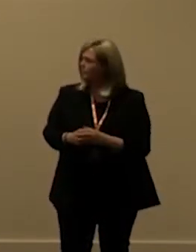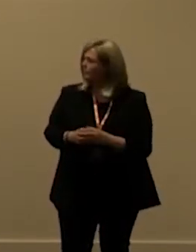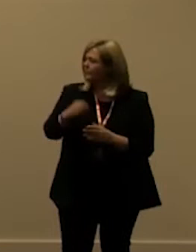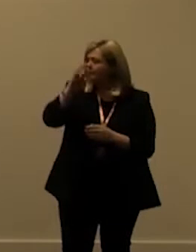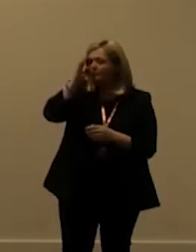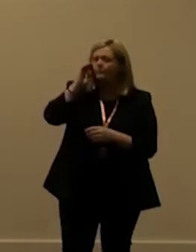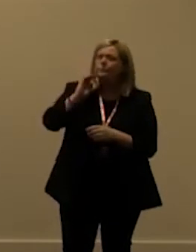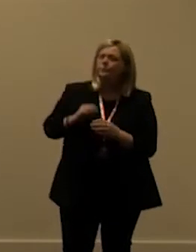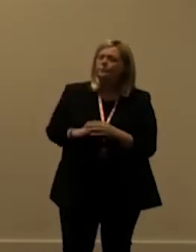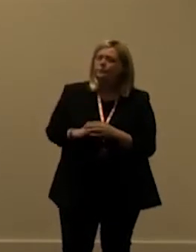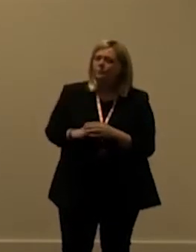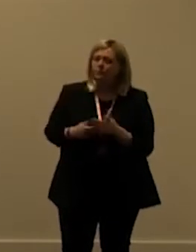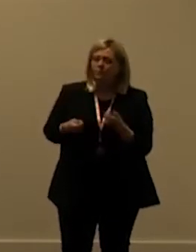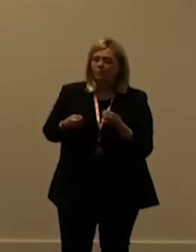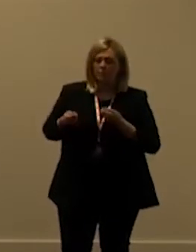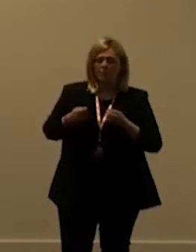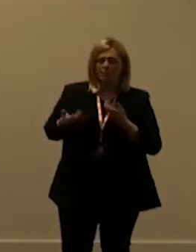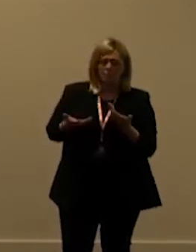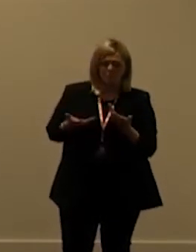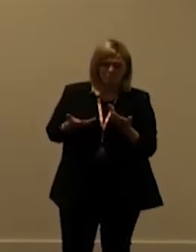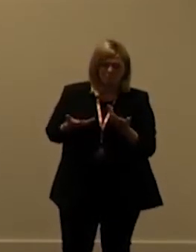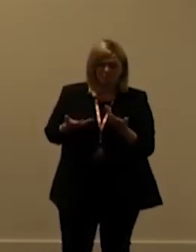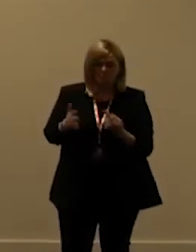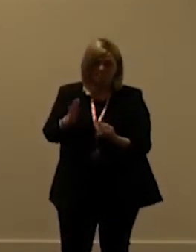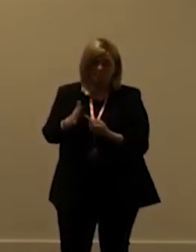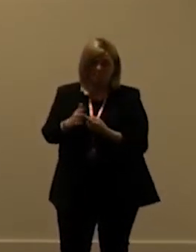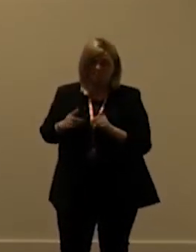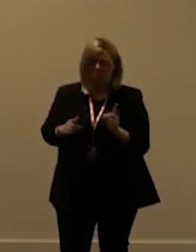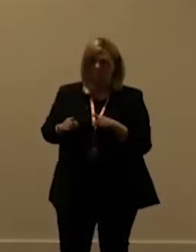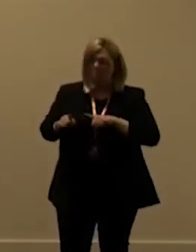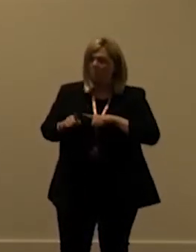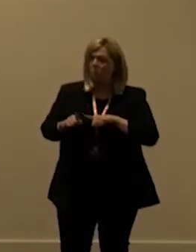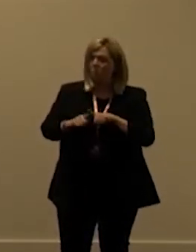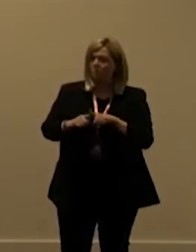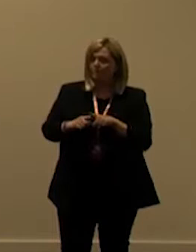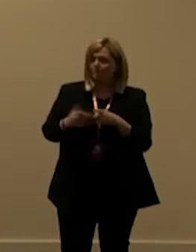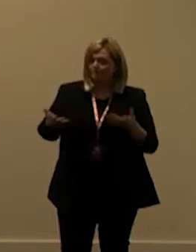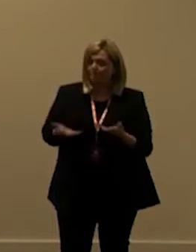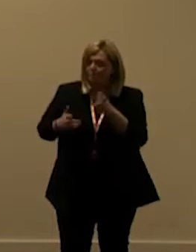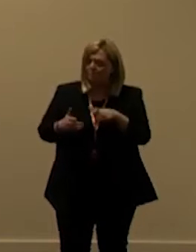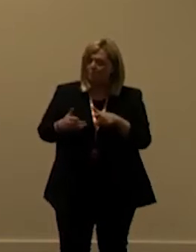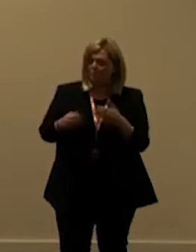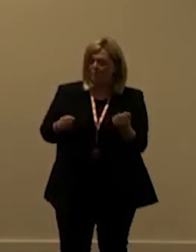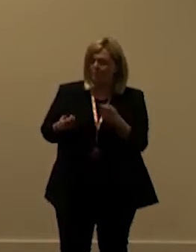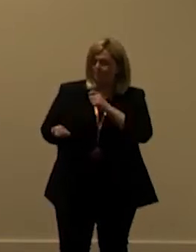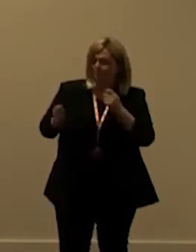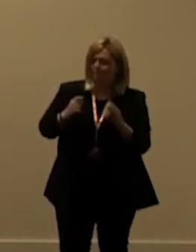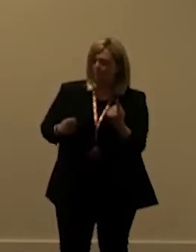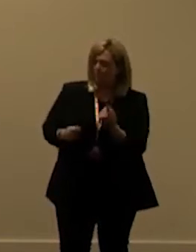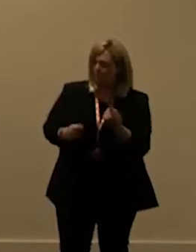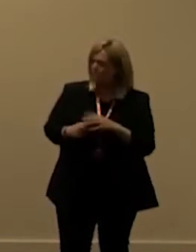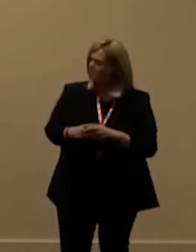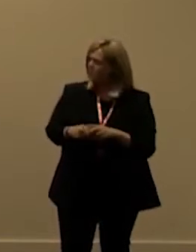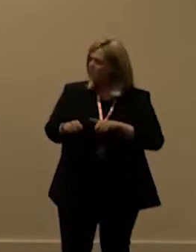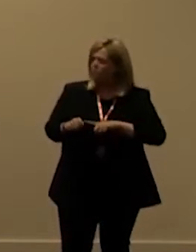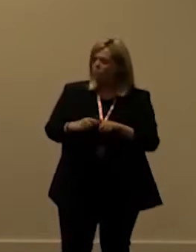save, for example. Management overhead, I think one of the key things here is that we're trying to get the people that actually make the changes, the developers, for example, in infrastructure as code.